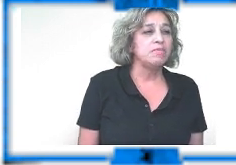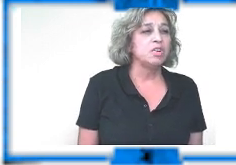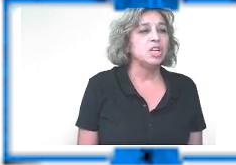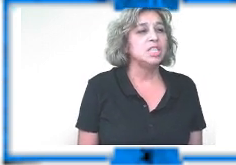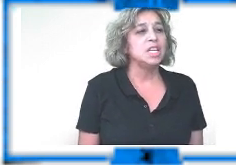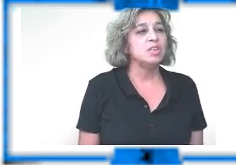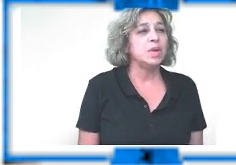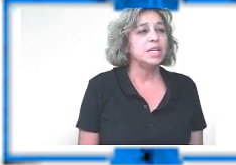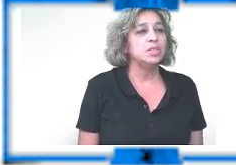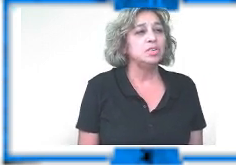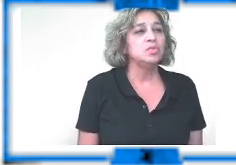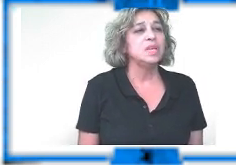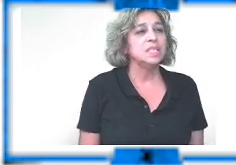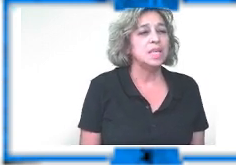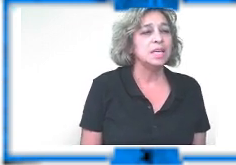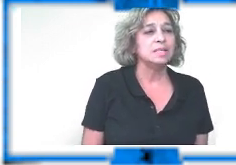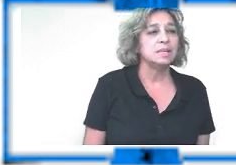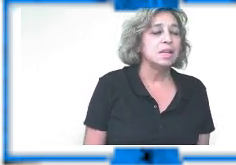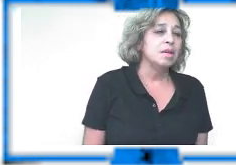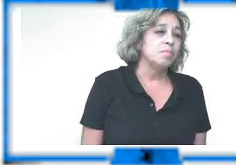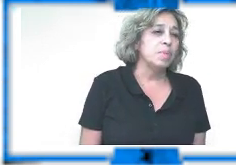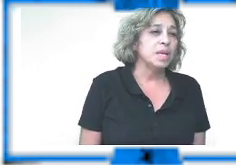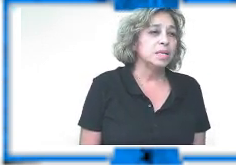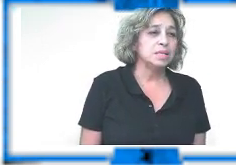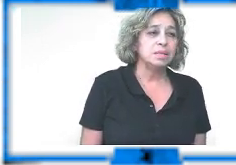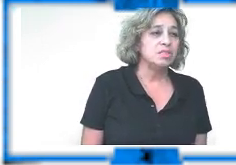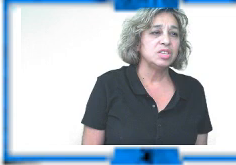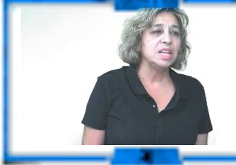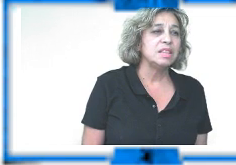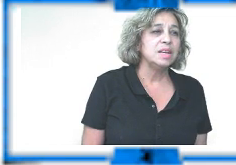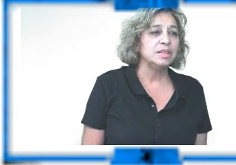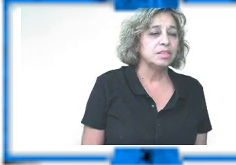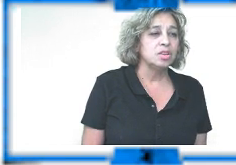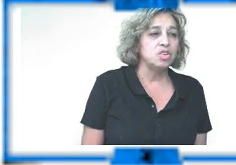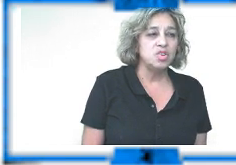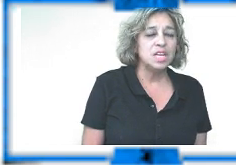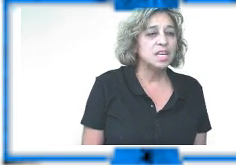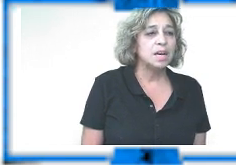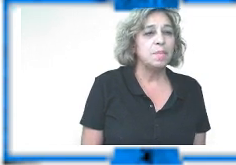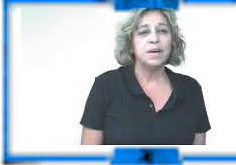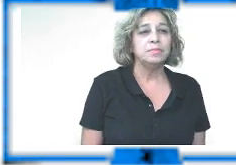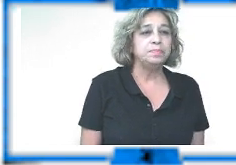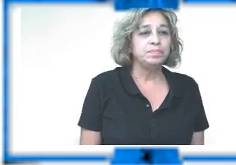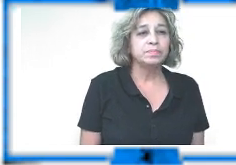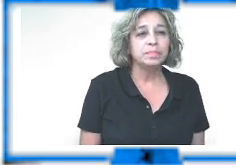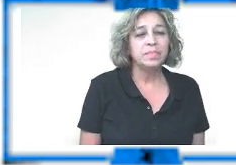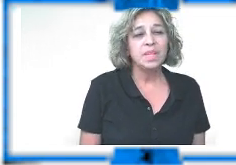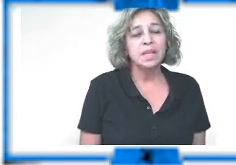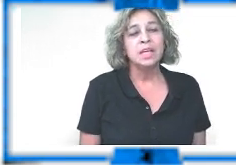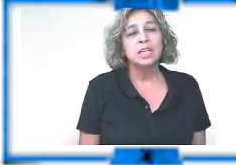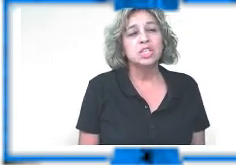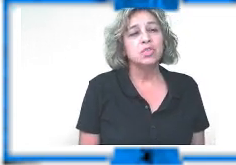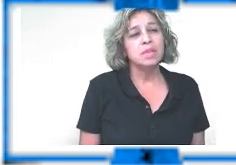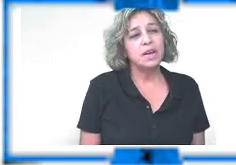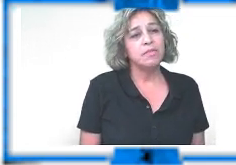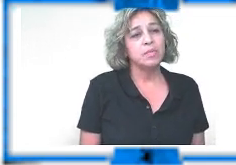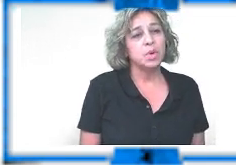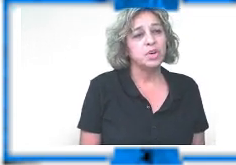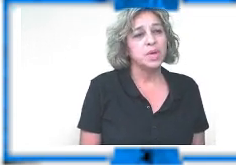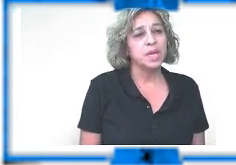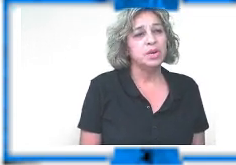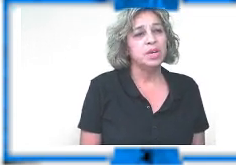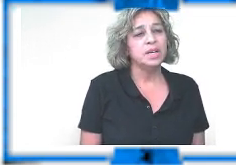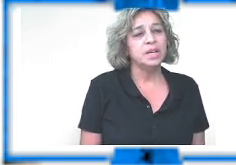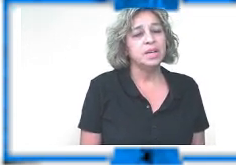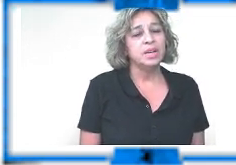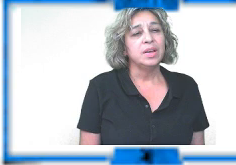politicians if they're continuing to do these things, because there's nothing else. You need to get them out. So there, we're